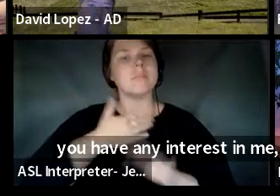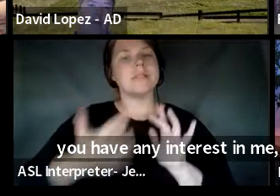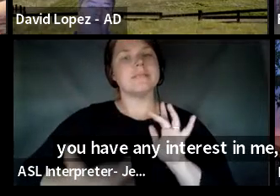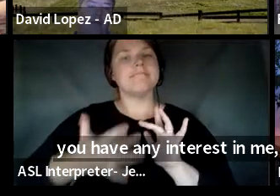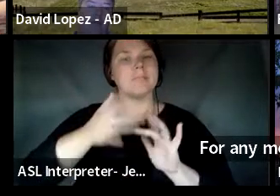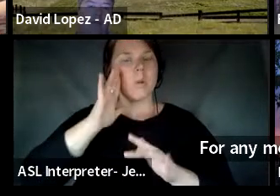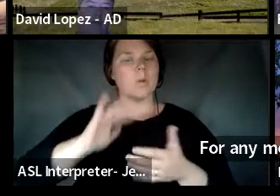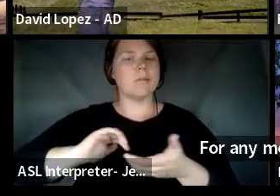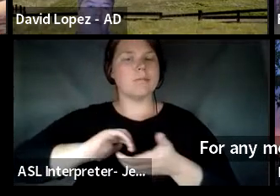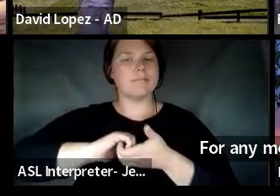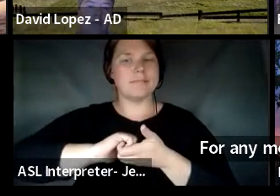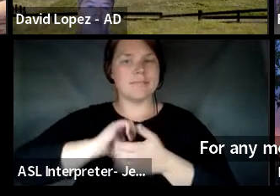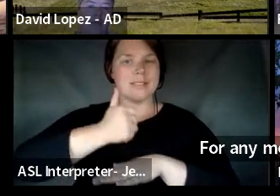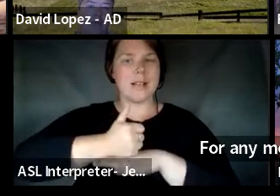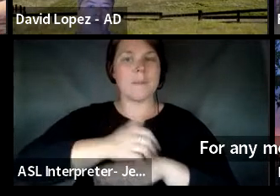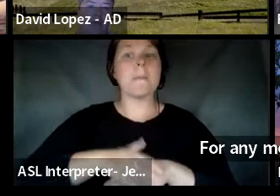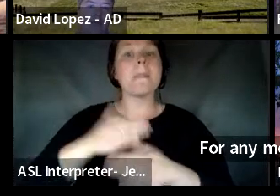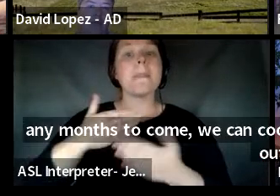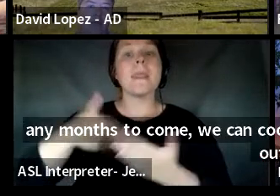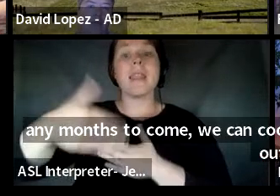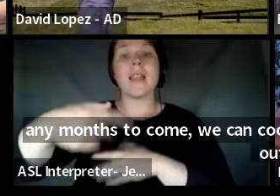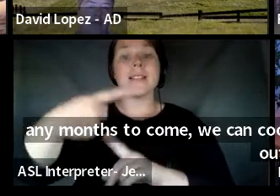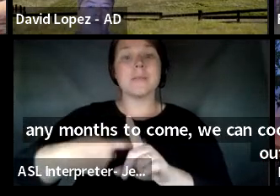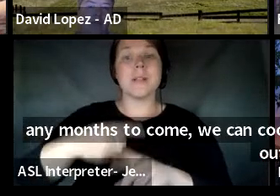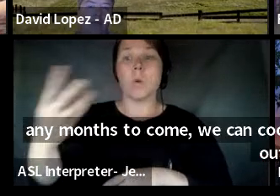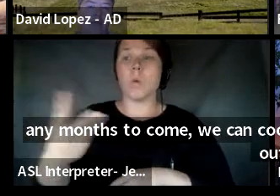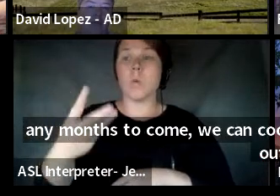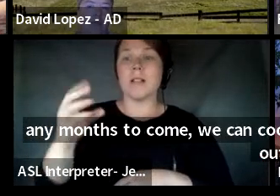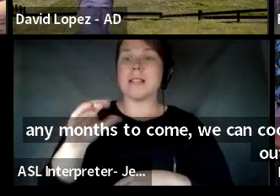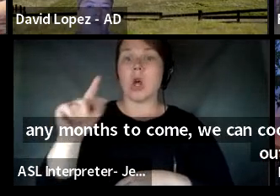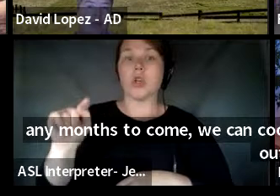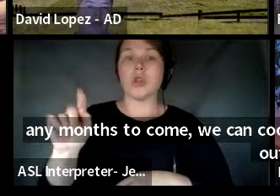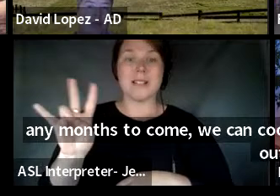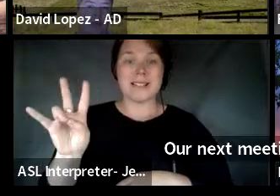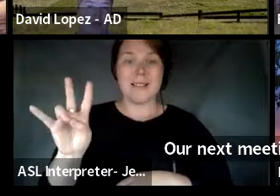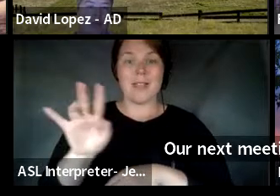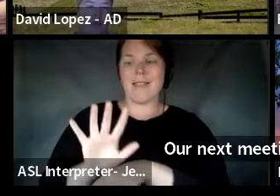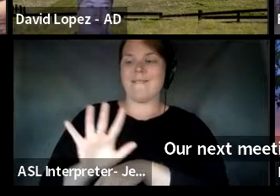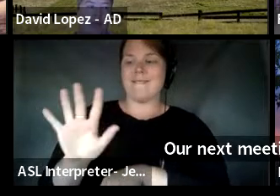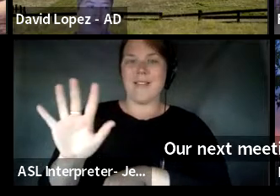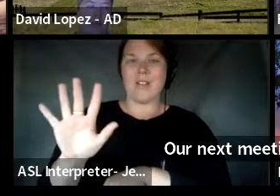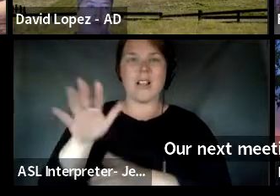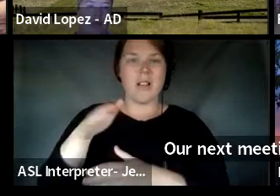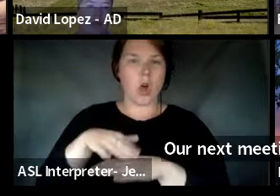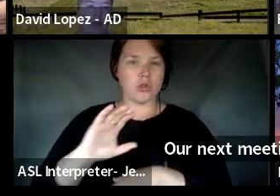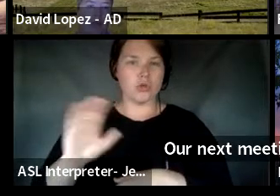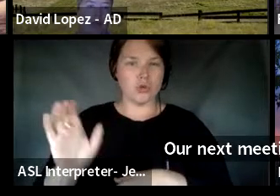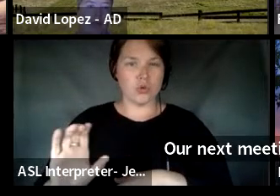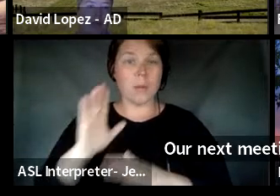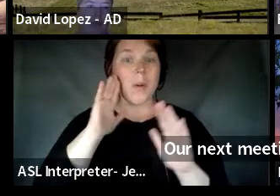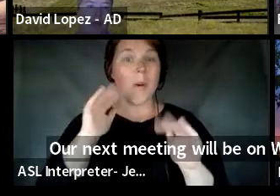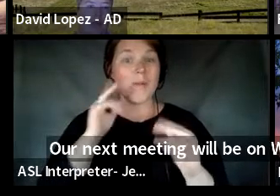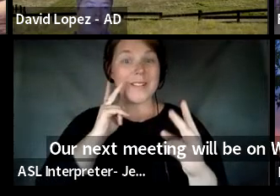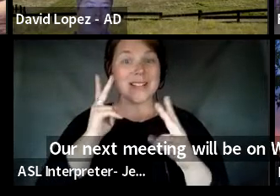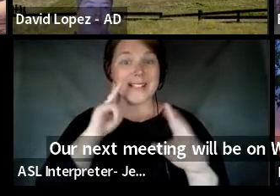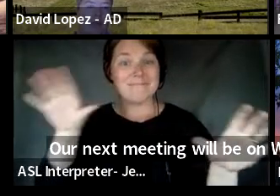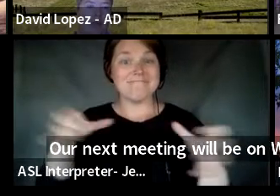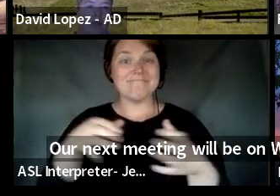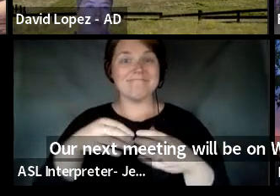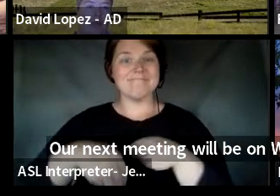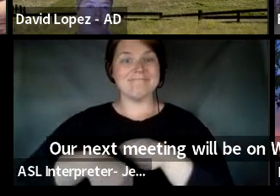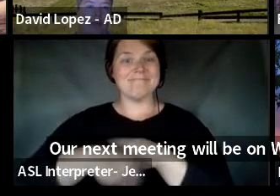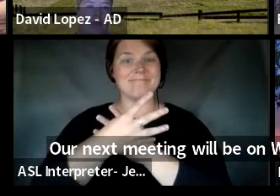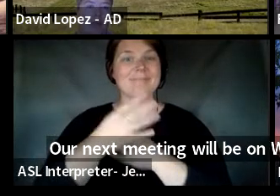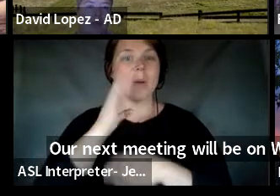out. Our next meeting will be on Wednesday, October 7th at 5 p.m. via Zoom, and we hope to see you all there.